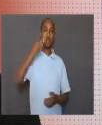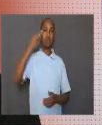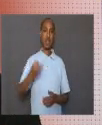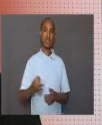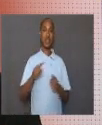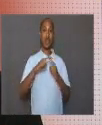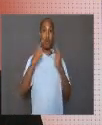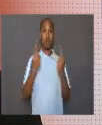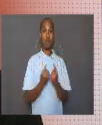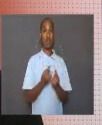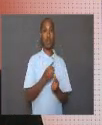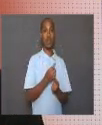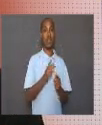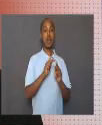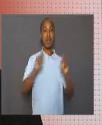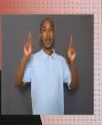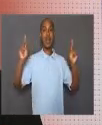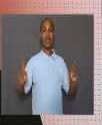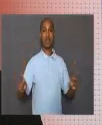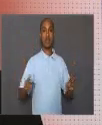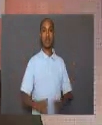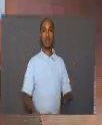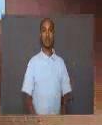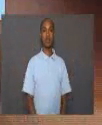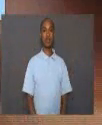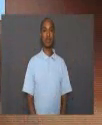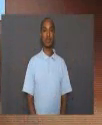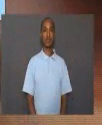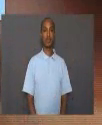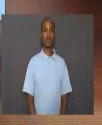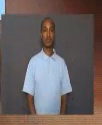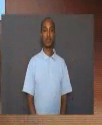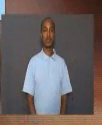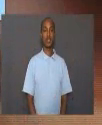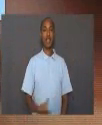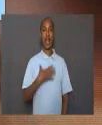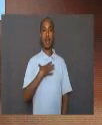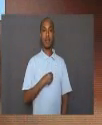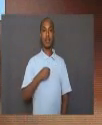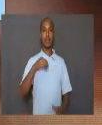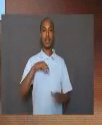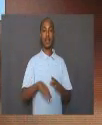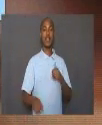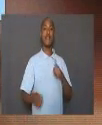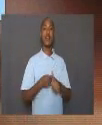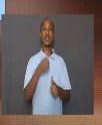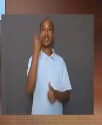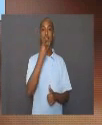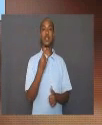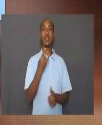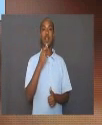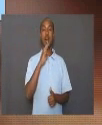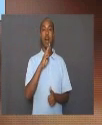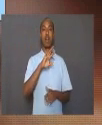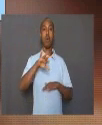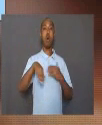specific group on the periodic table. The elements in the first list are